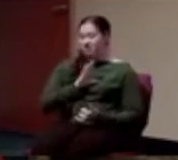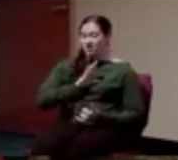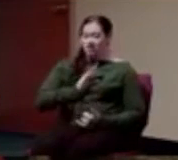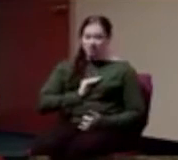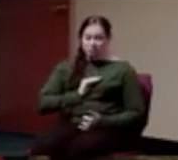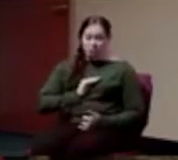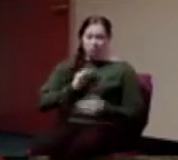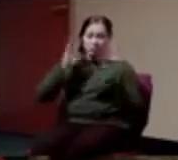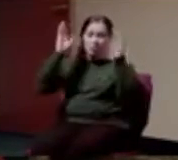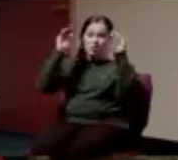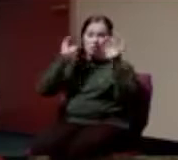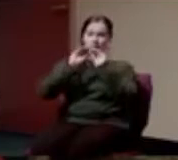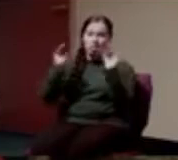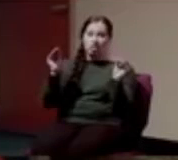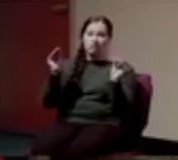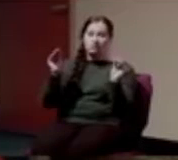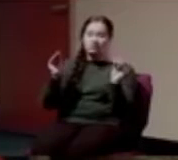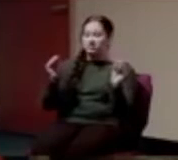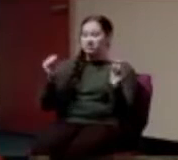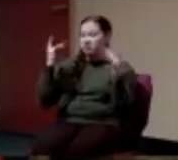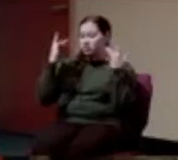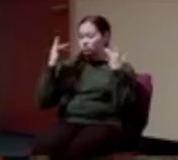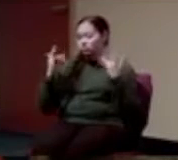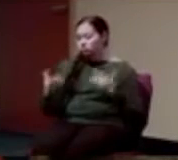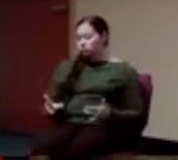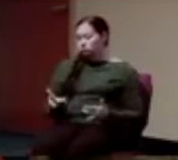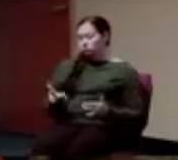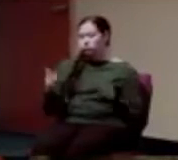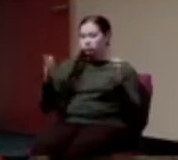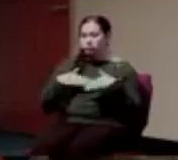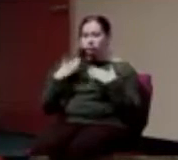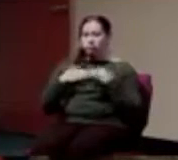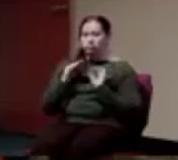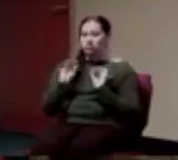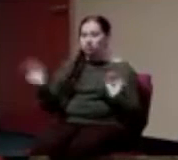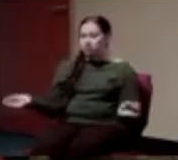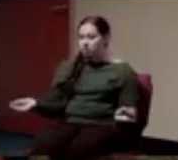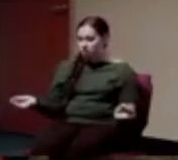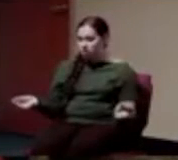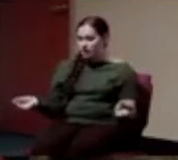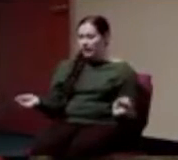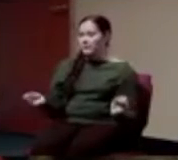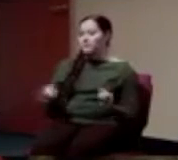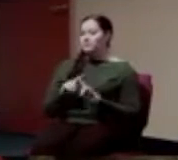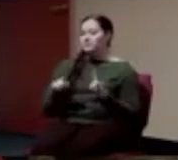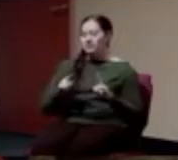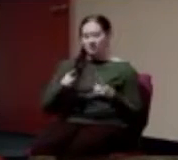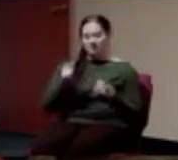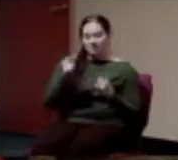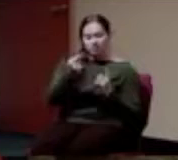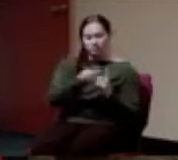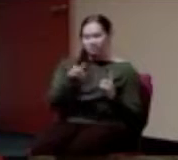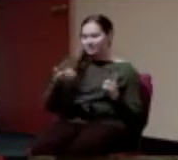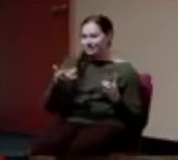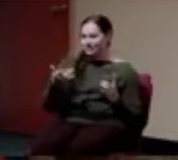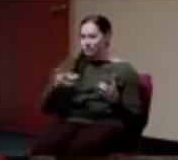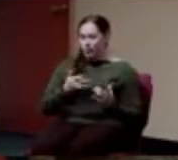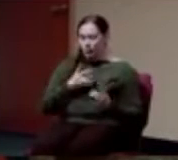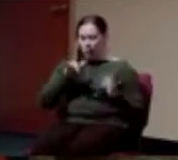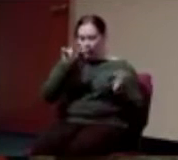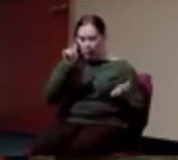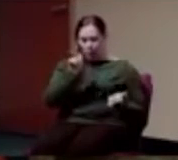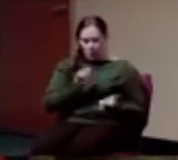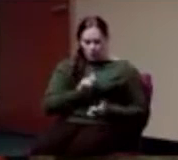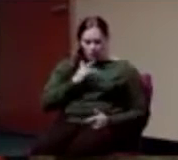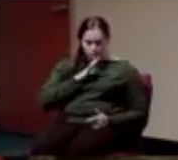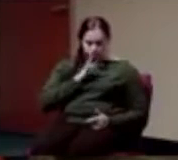or hopeless or void of happiness. The culmination of his choices and mistakes brought him to a very, very low place. And even